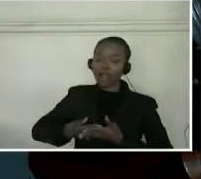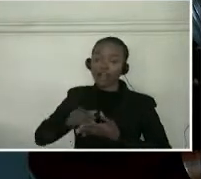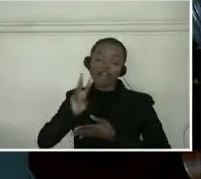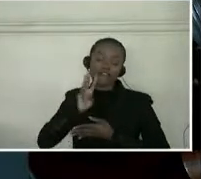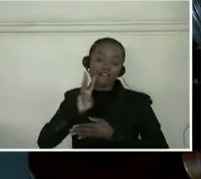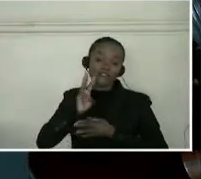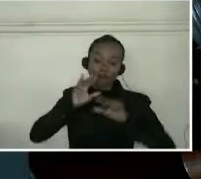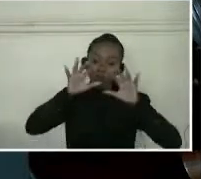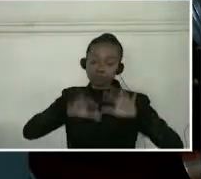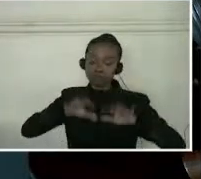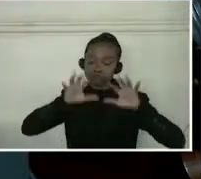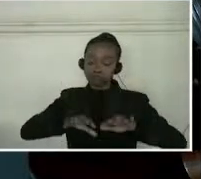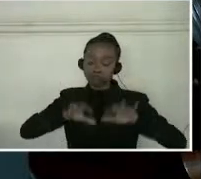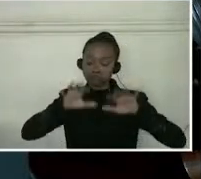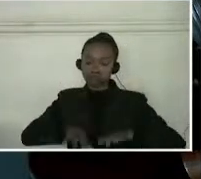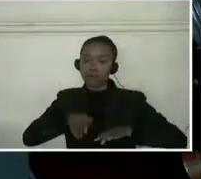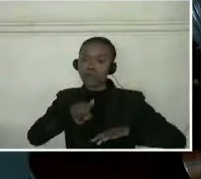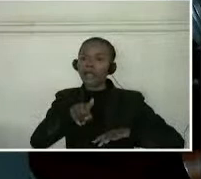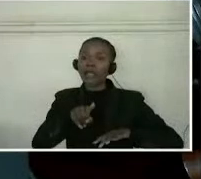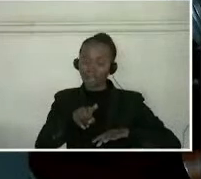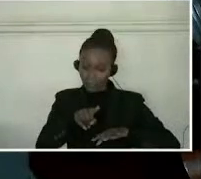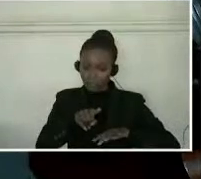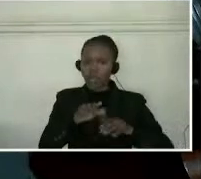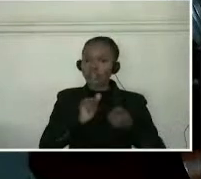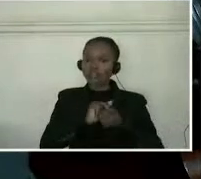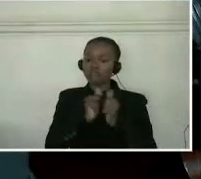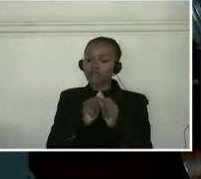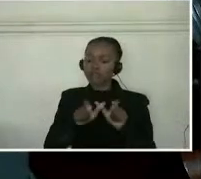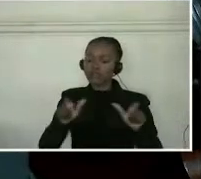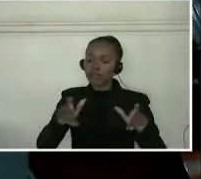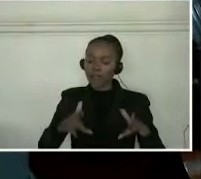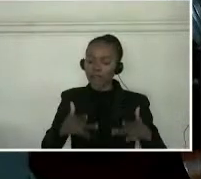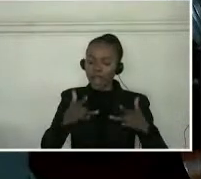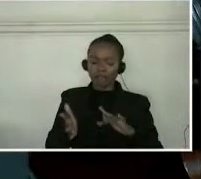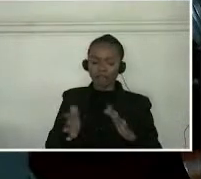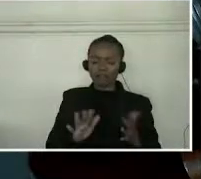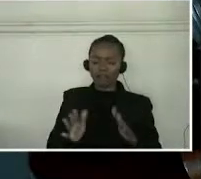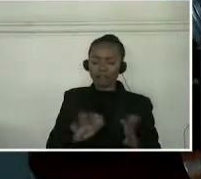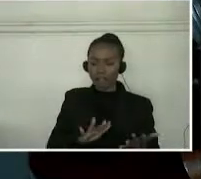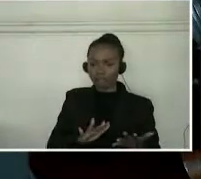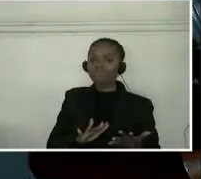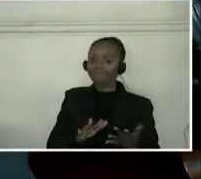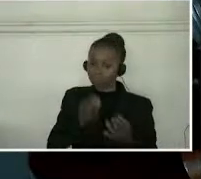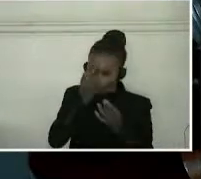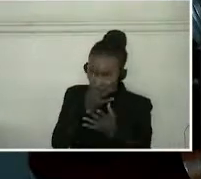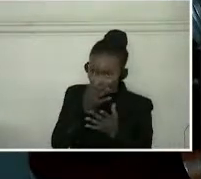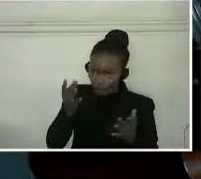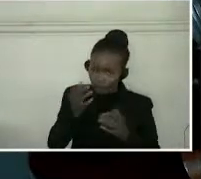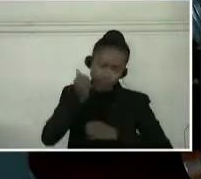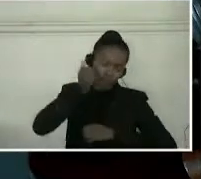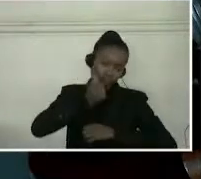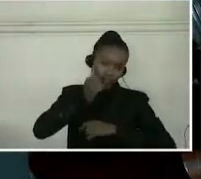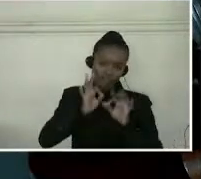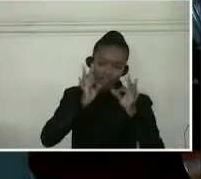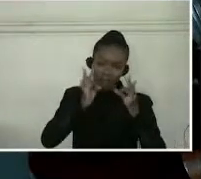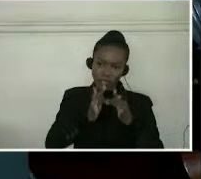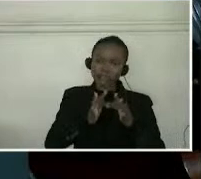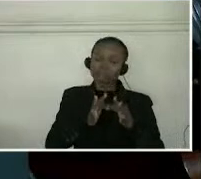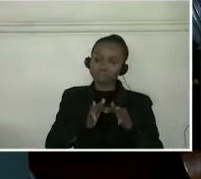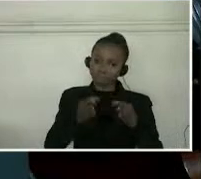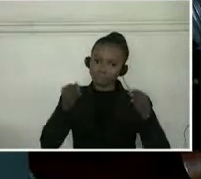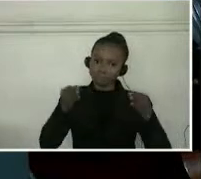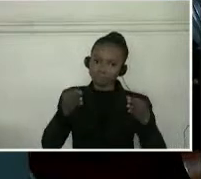stars were taken away from us we send our deepest condolences to their families honourable chairperson we also thank all those